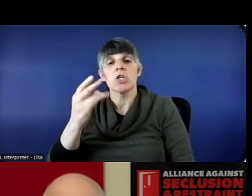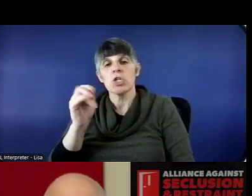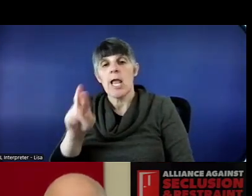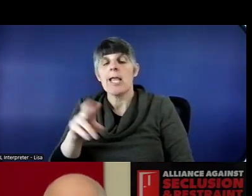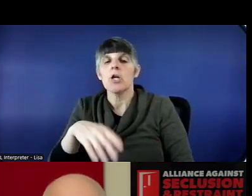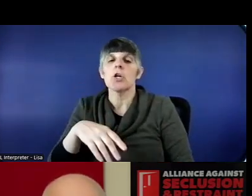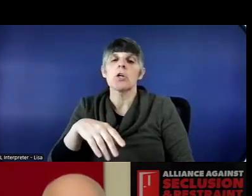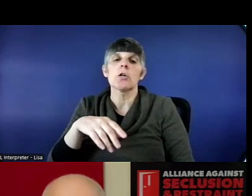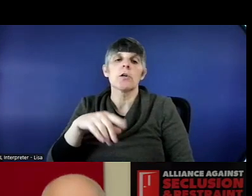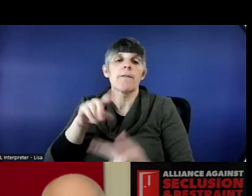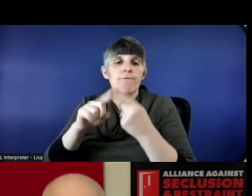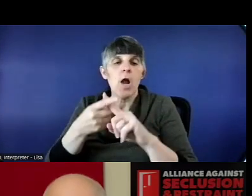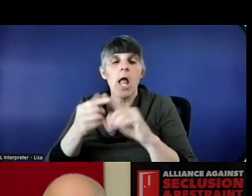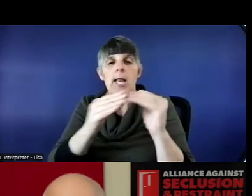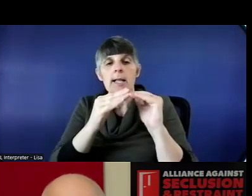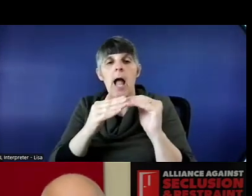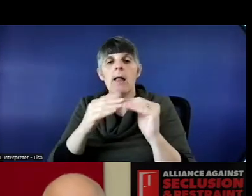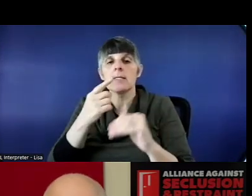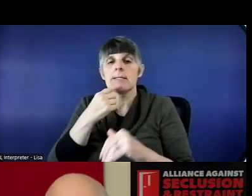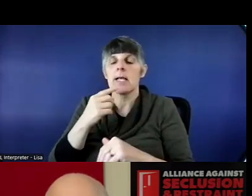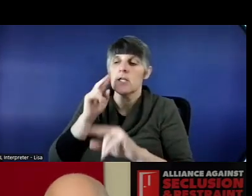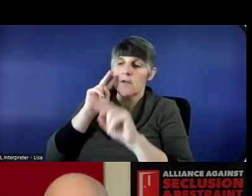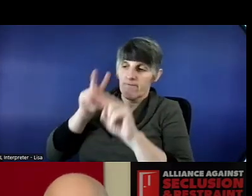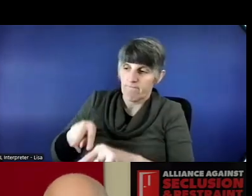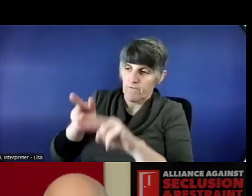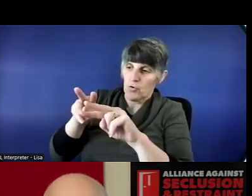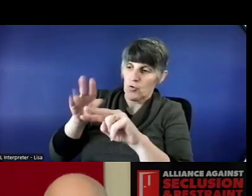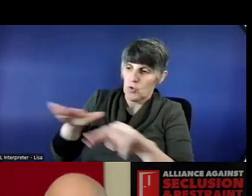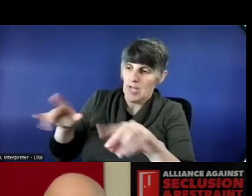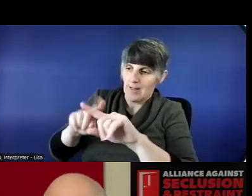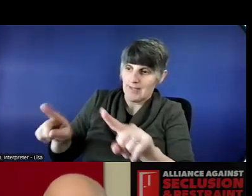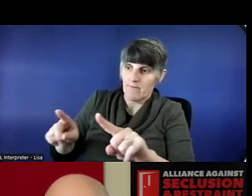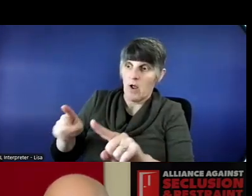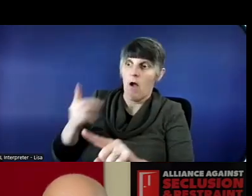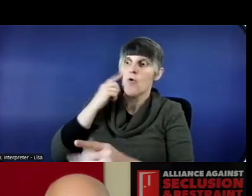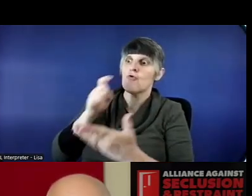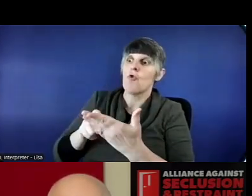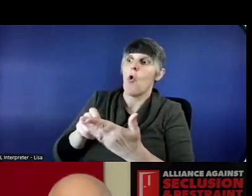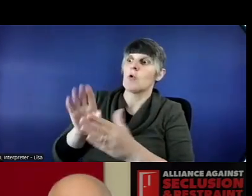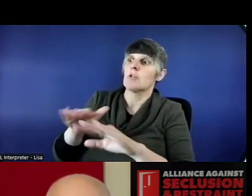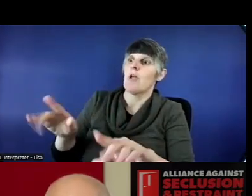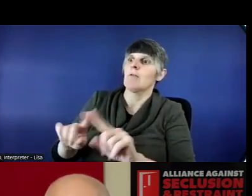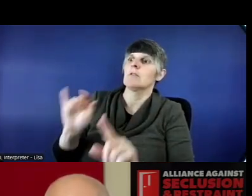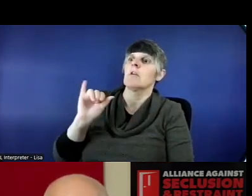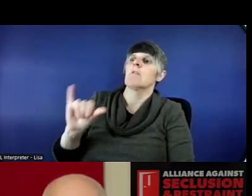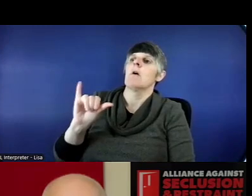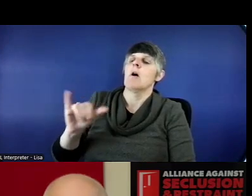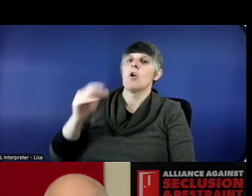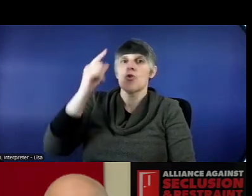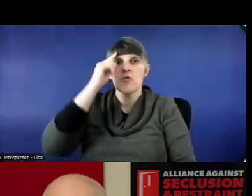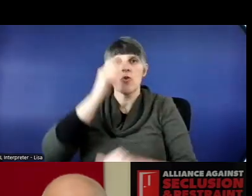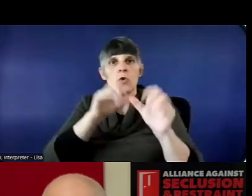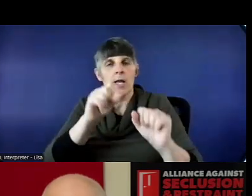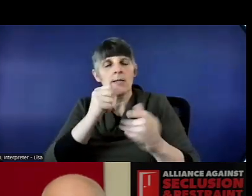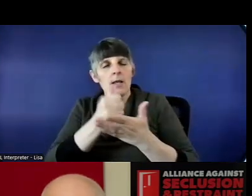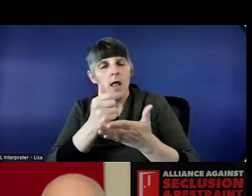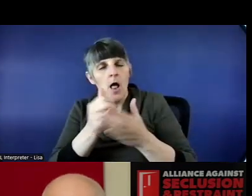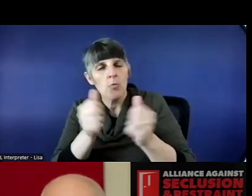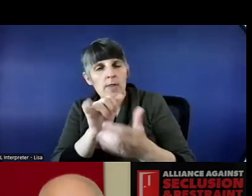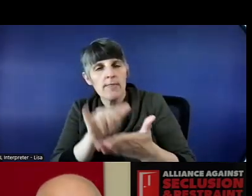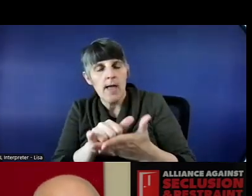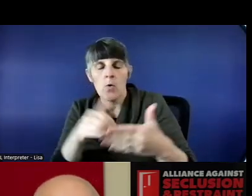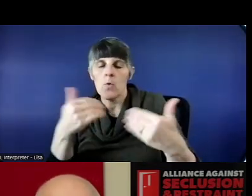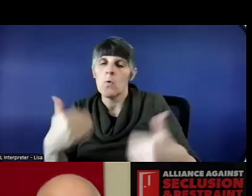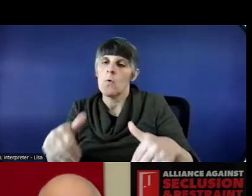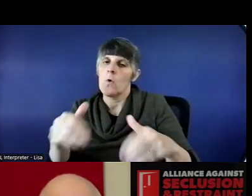colleague, says, see a child differently, see a different child. Neuroscience can help us to do that. So there's a tremendous opportunity with